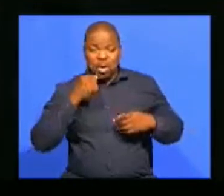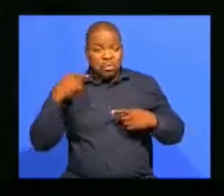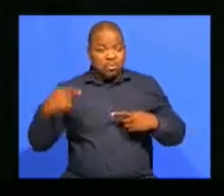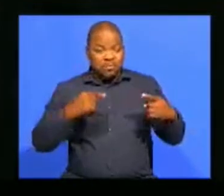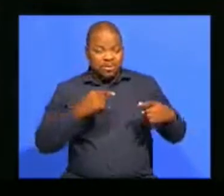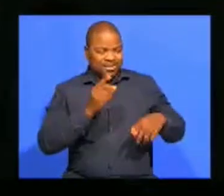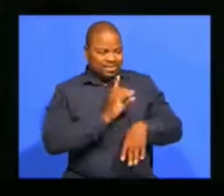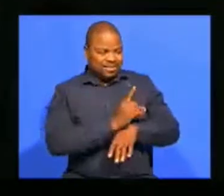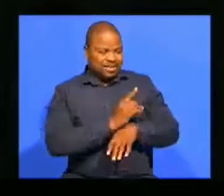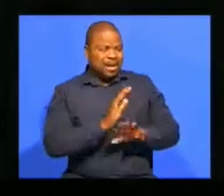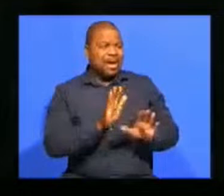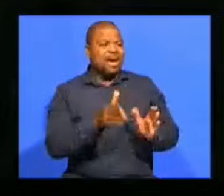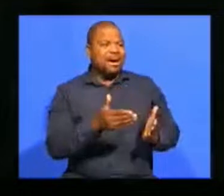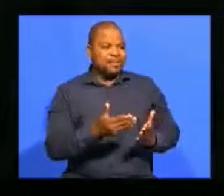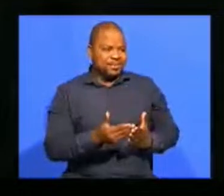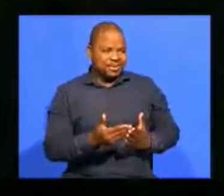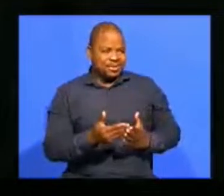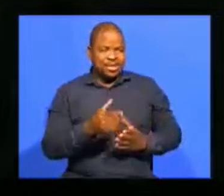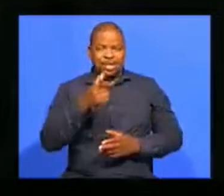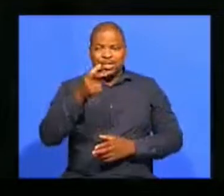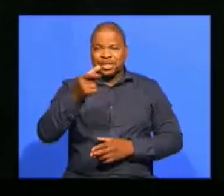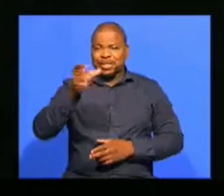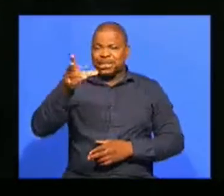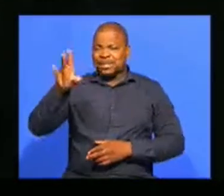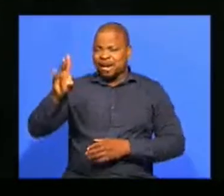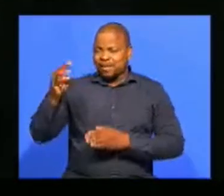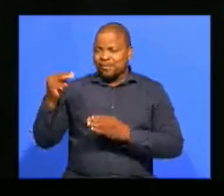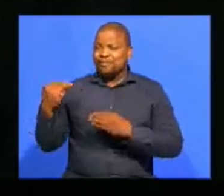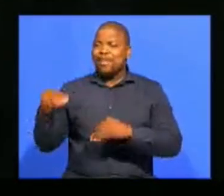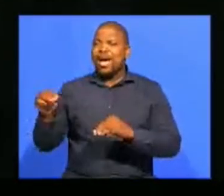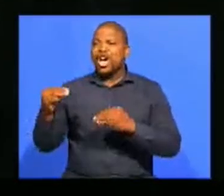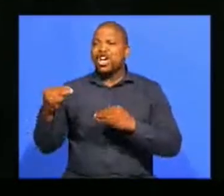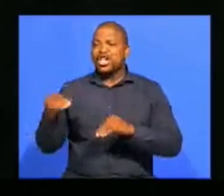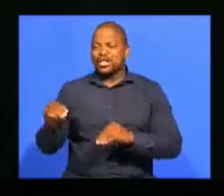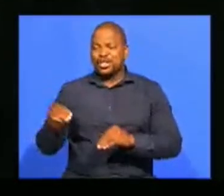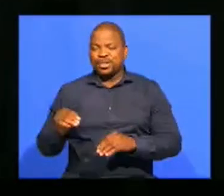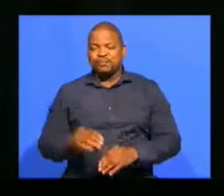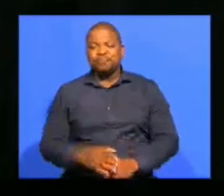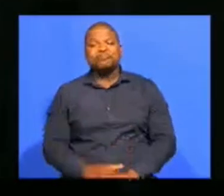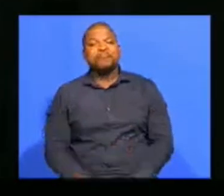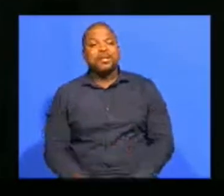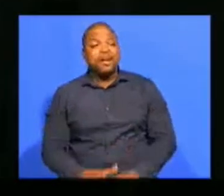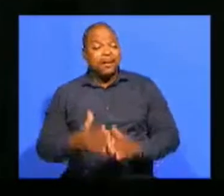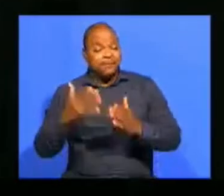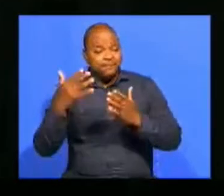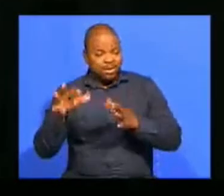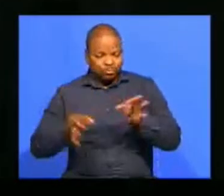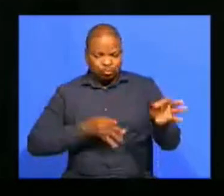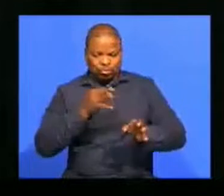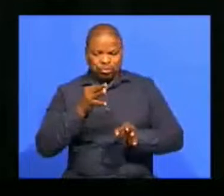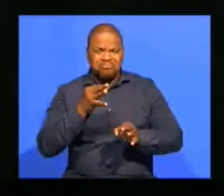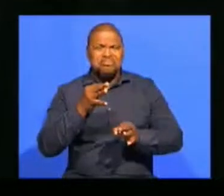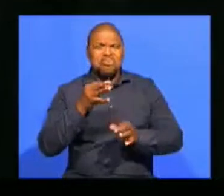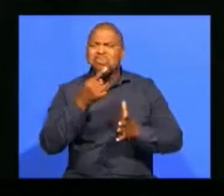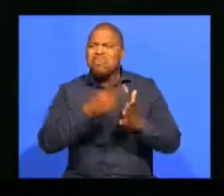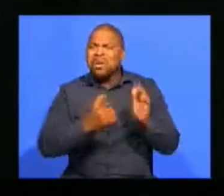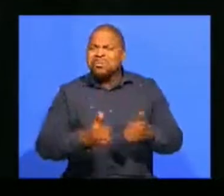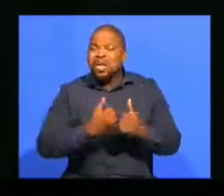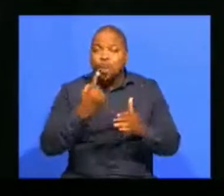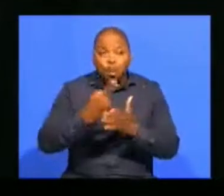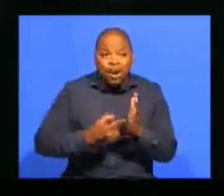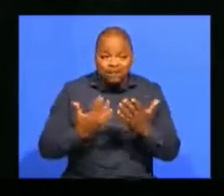diamonds in the G7 markets. And we've explained what a threat this